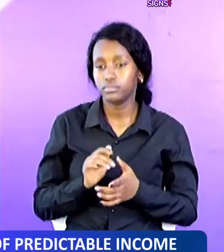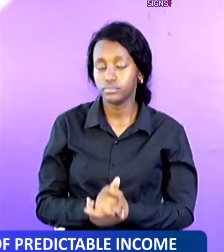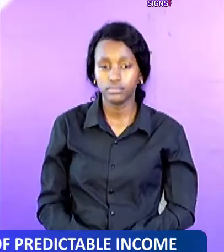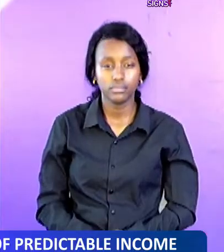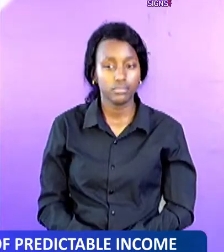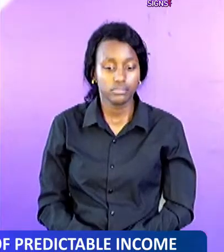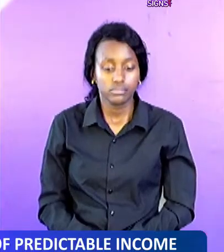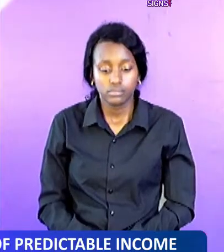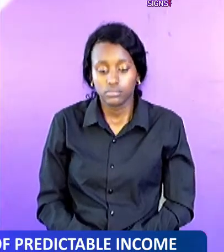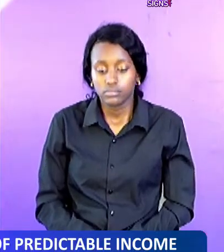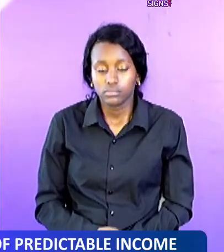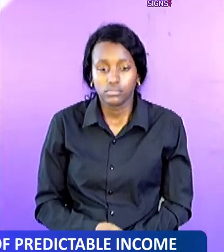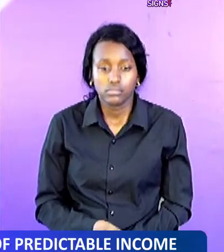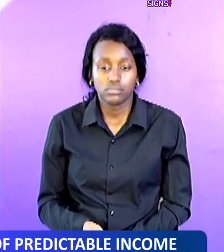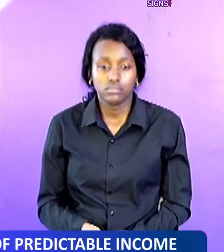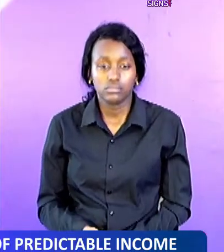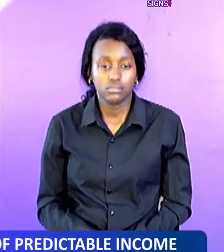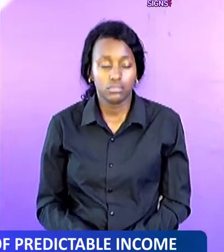sake of diversification.